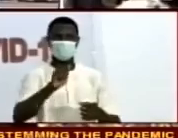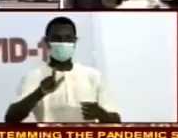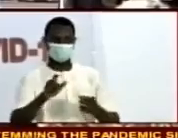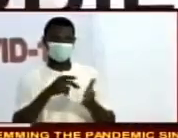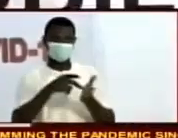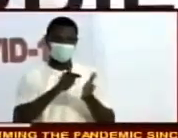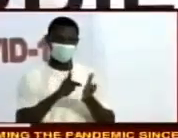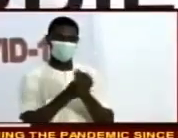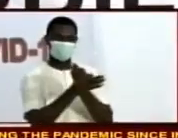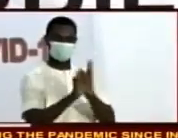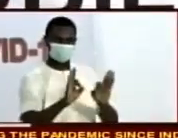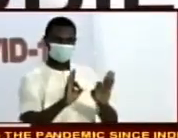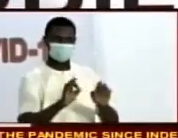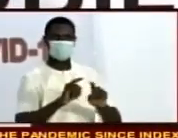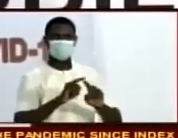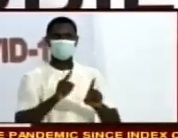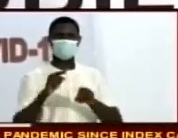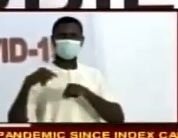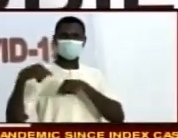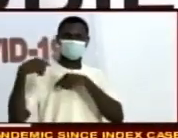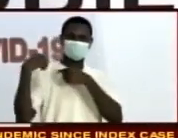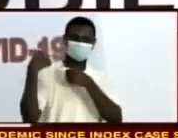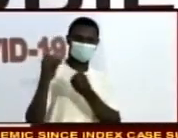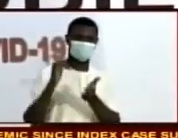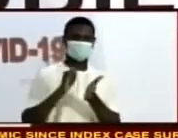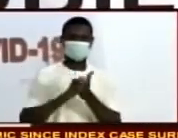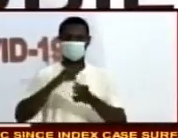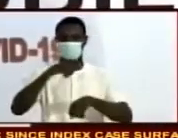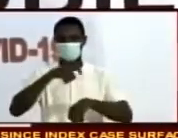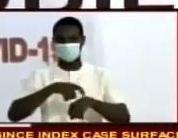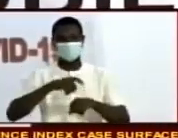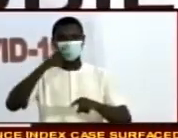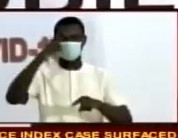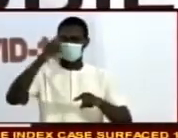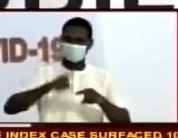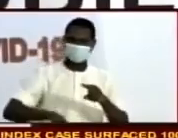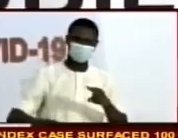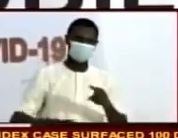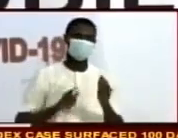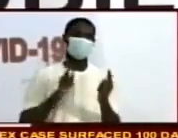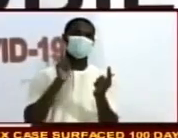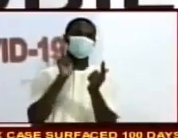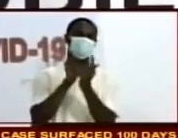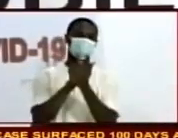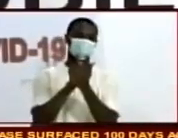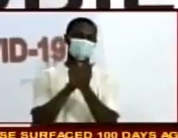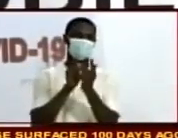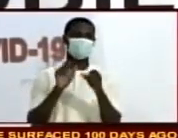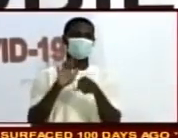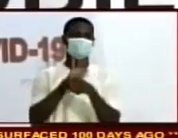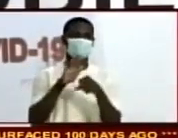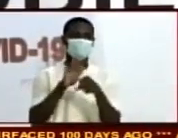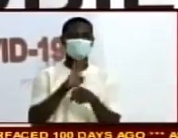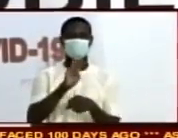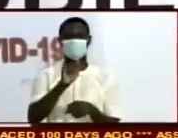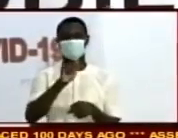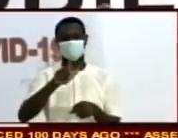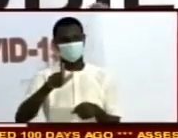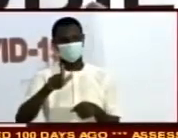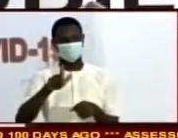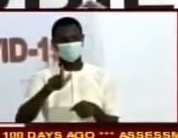Unfortunately, he has not been able to meet the bail conditions. Hence, he remains in custody.